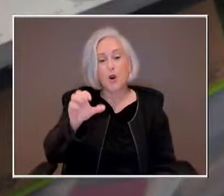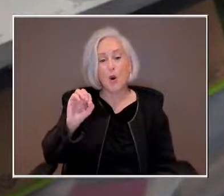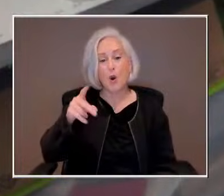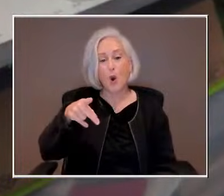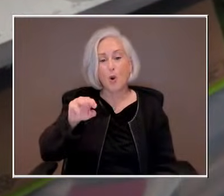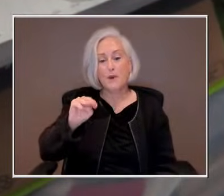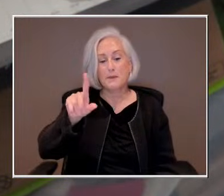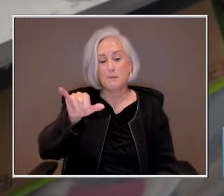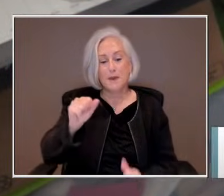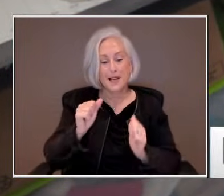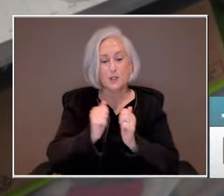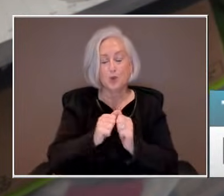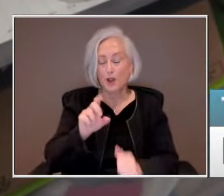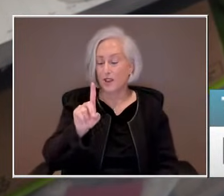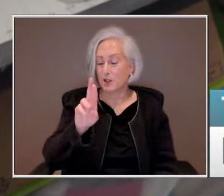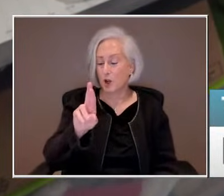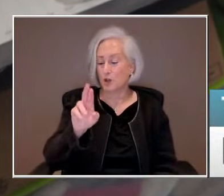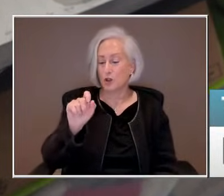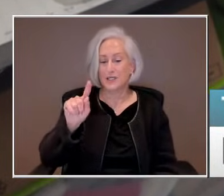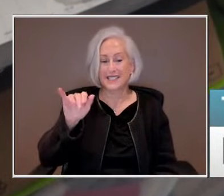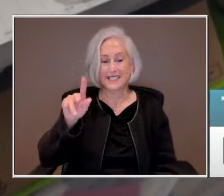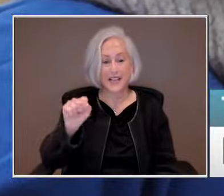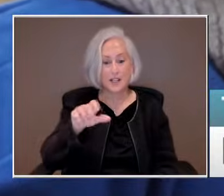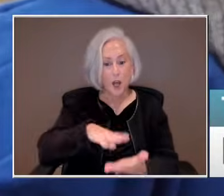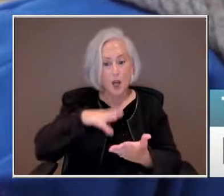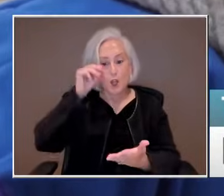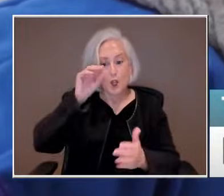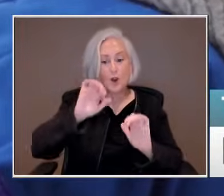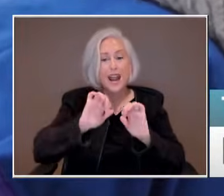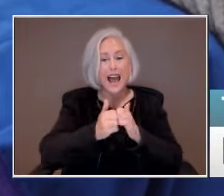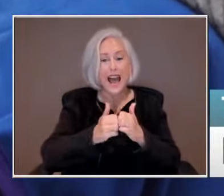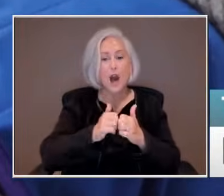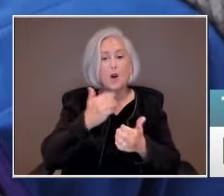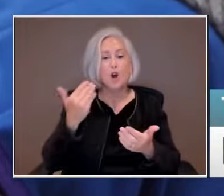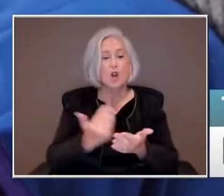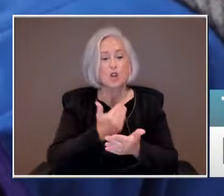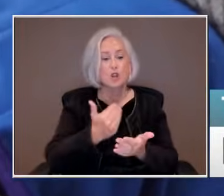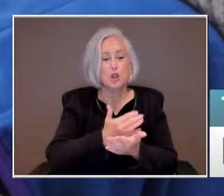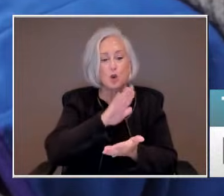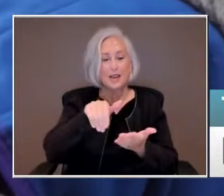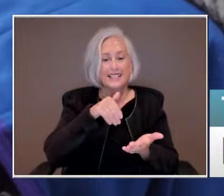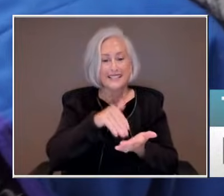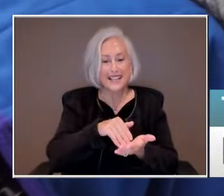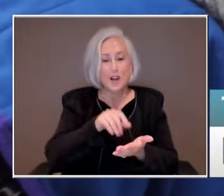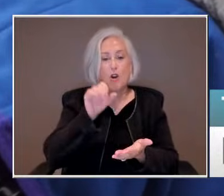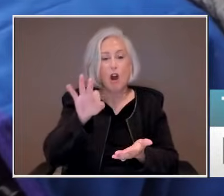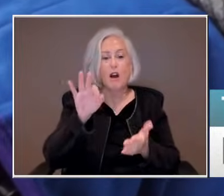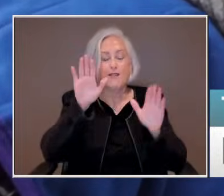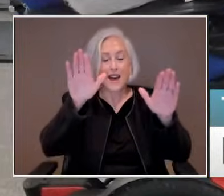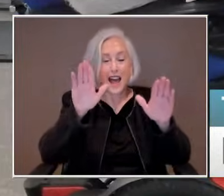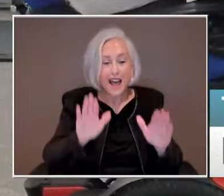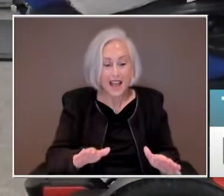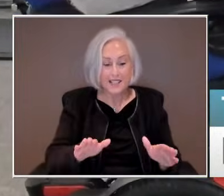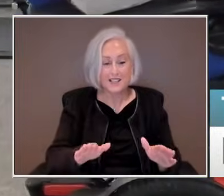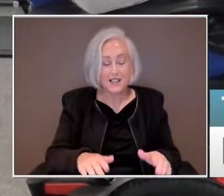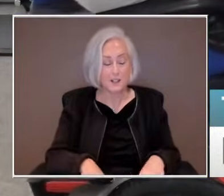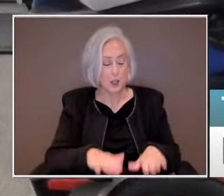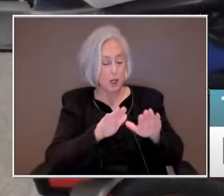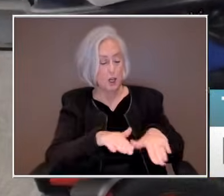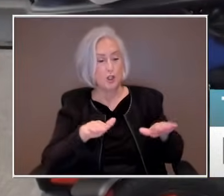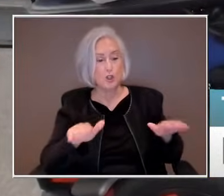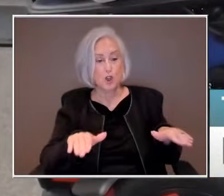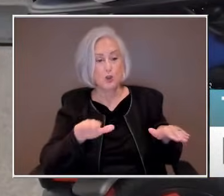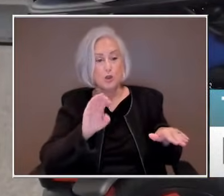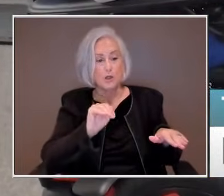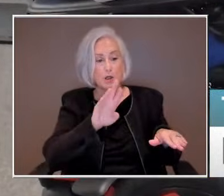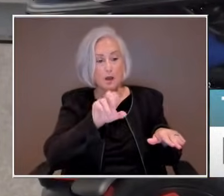Stites, learn how a new center of excellence with the University of Kansas Health System, Children's Mercy Hospital, and the University